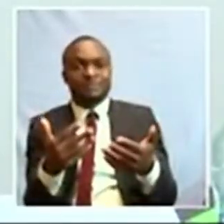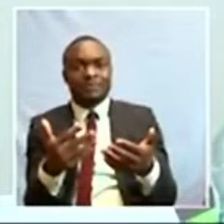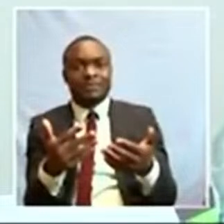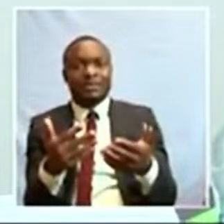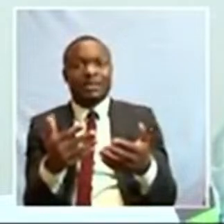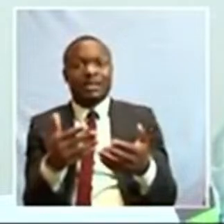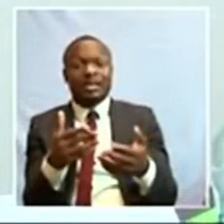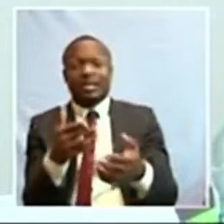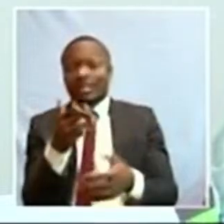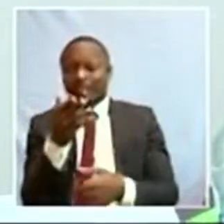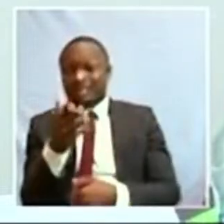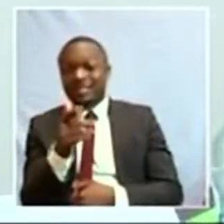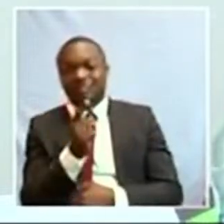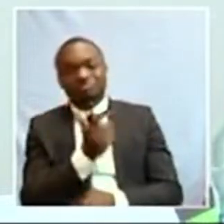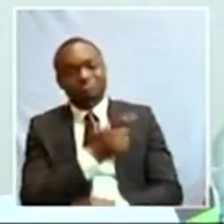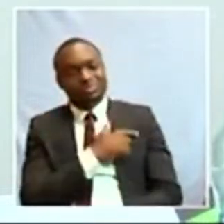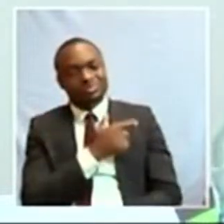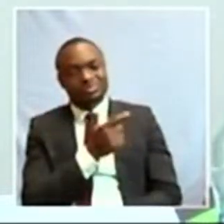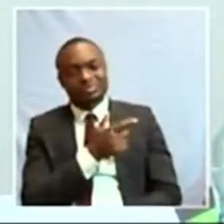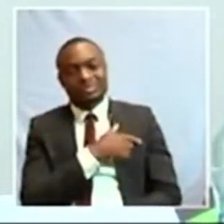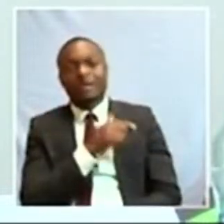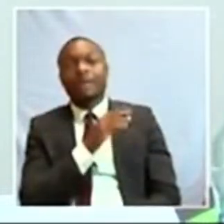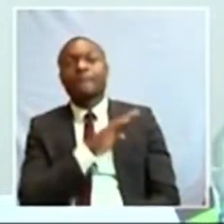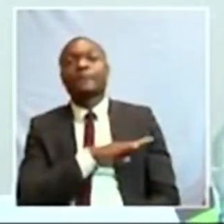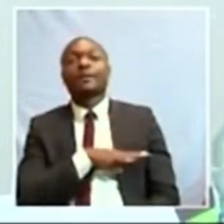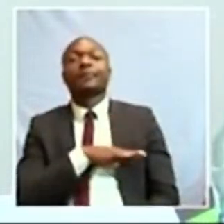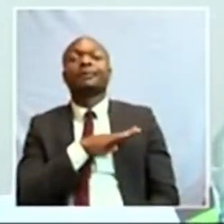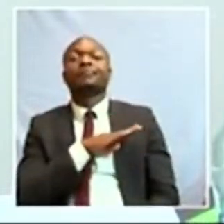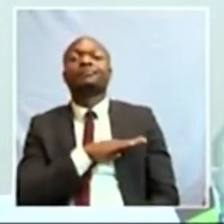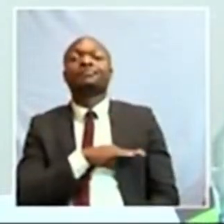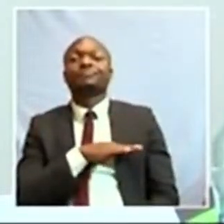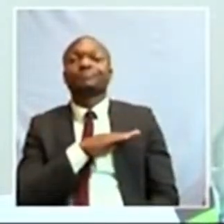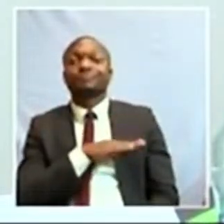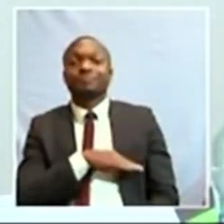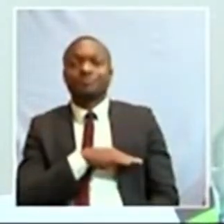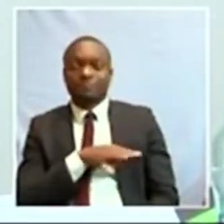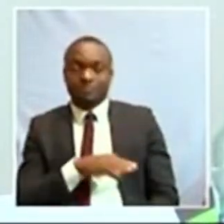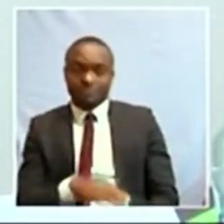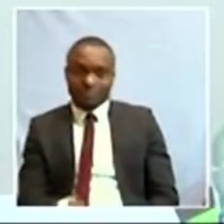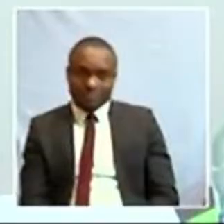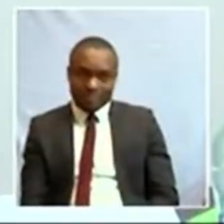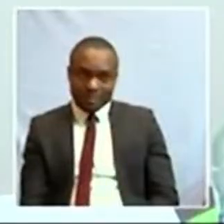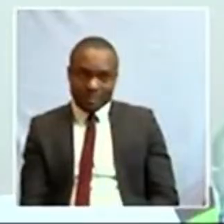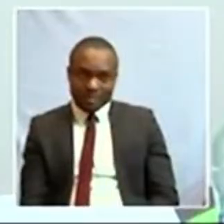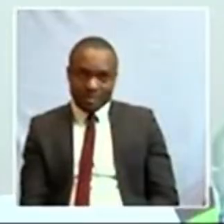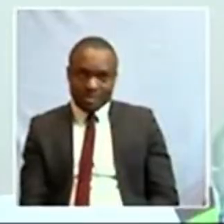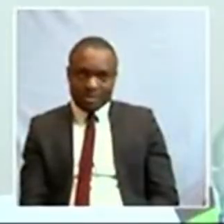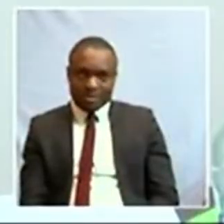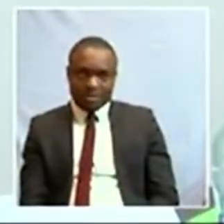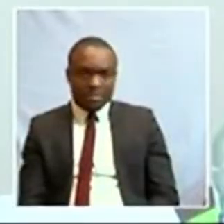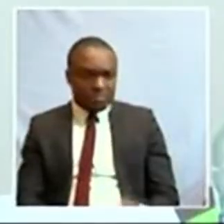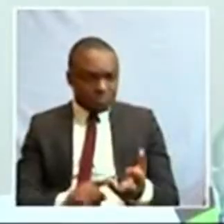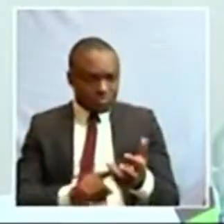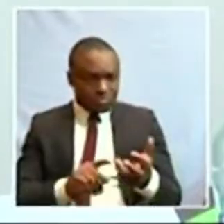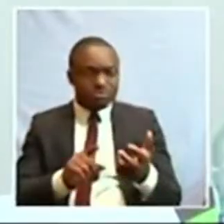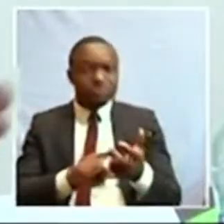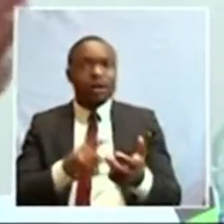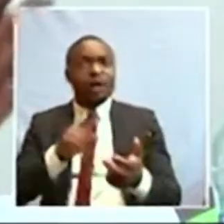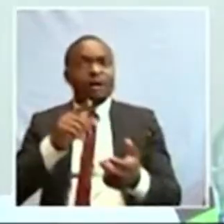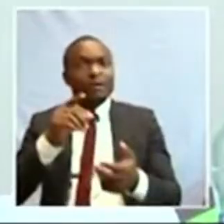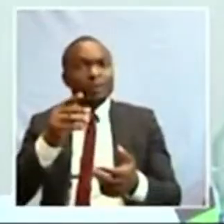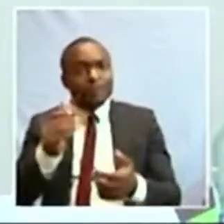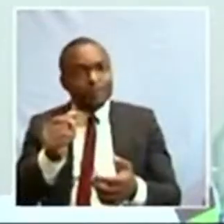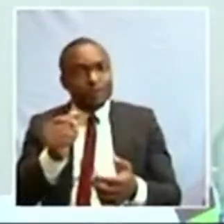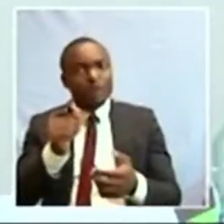there's a laissez-faire attitude to account the funds. You want to just use,